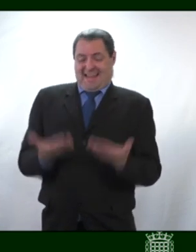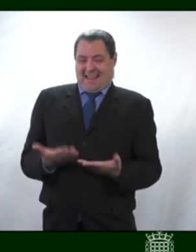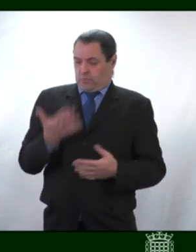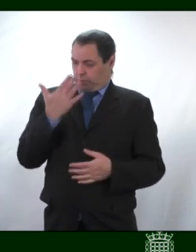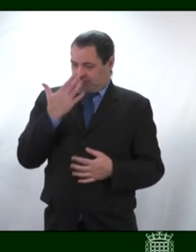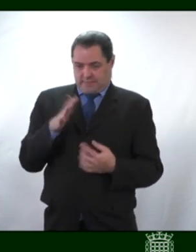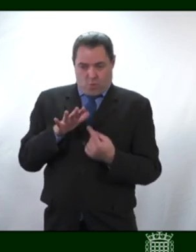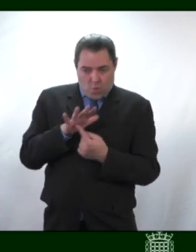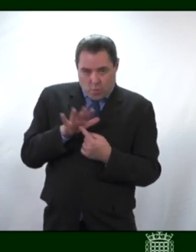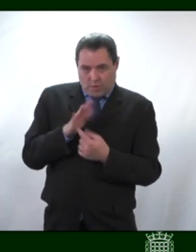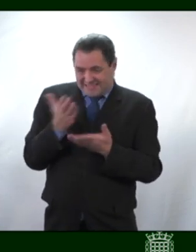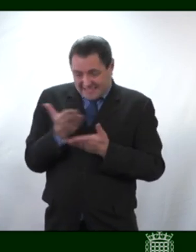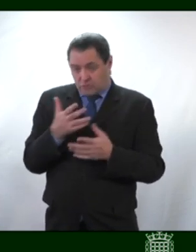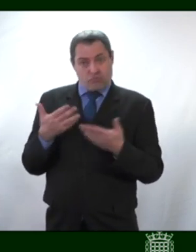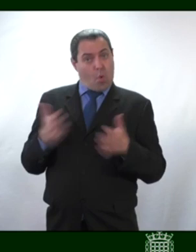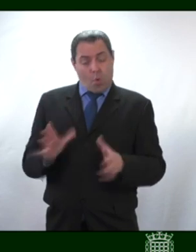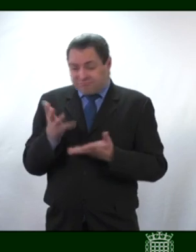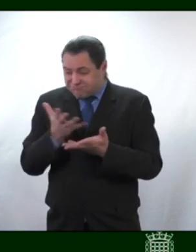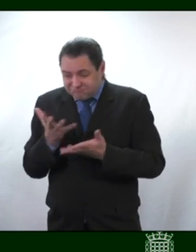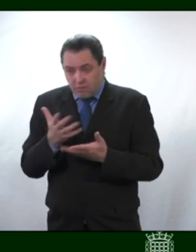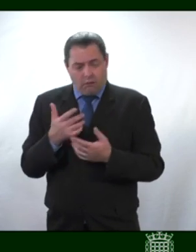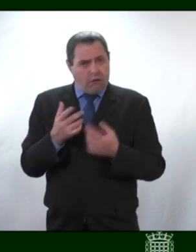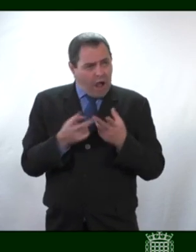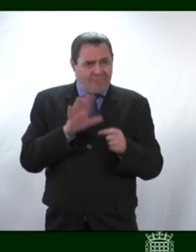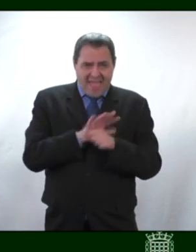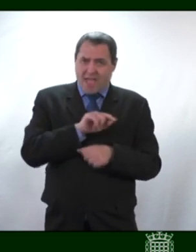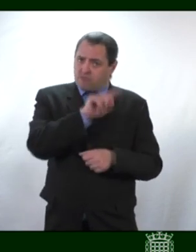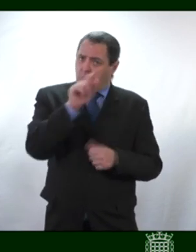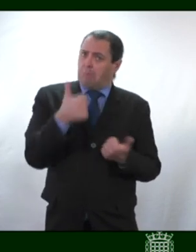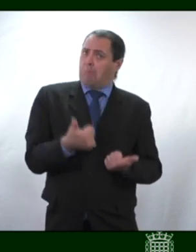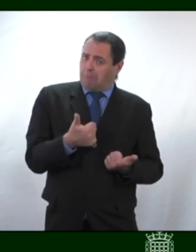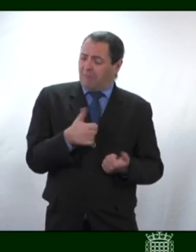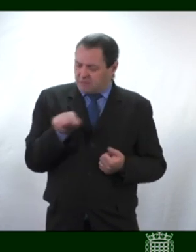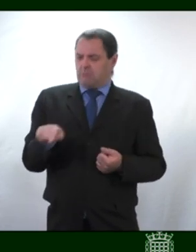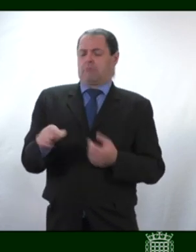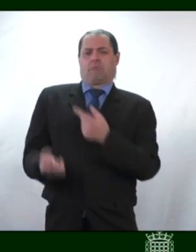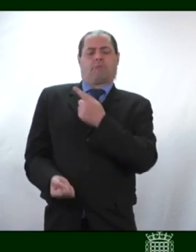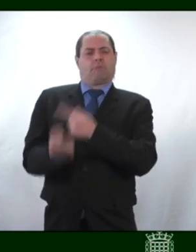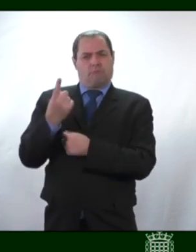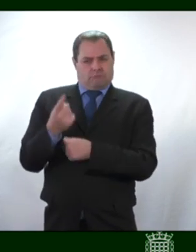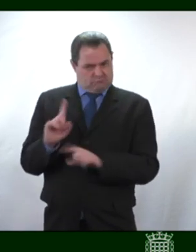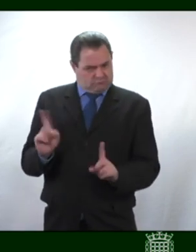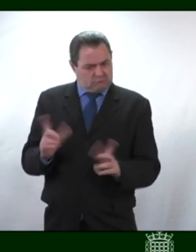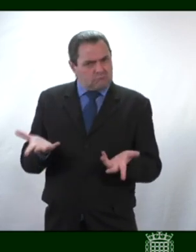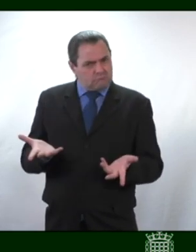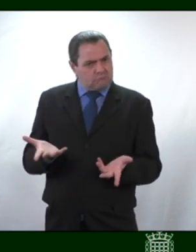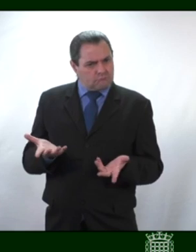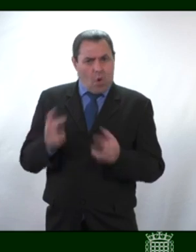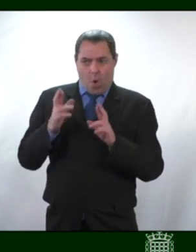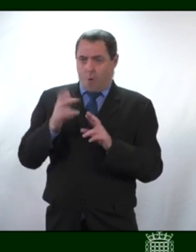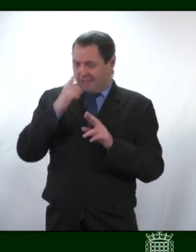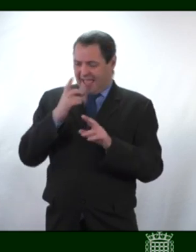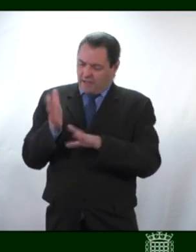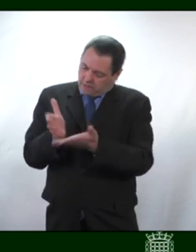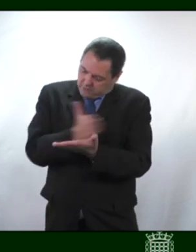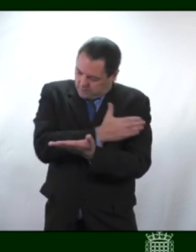local discussions in good faith, and everywhere else they've been engaged in good faith, and I hope that's the way that they can continue, and I